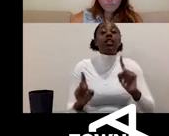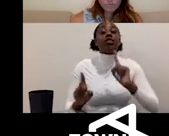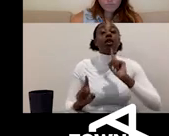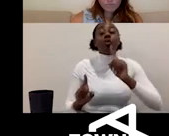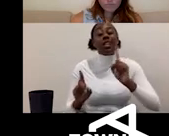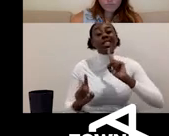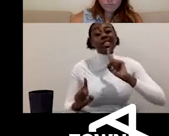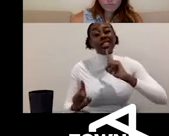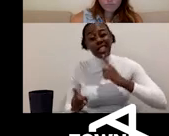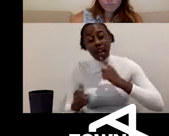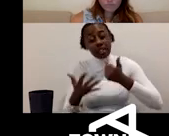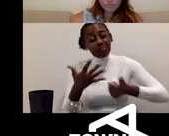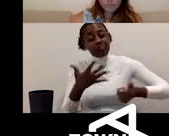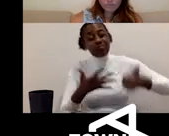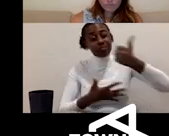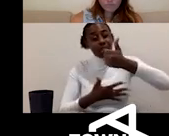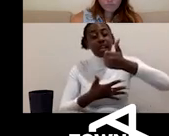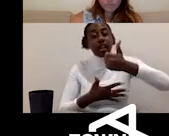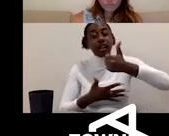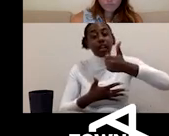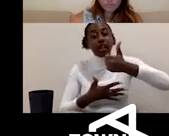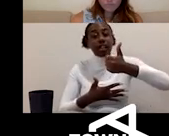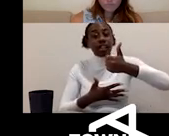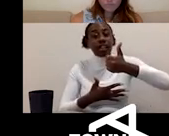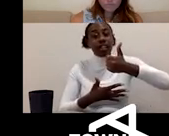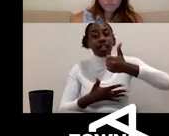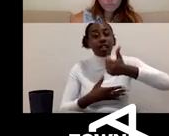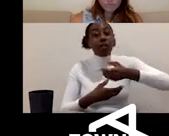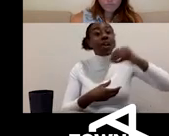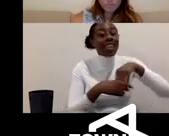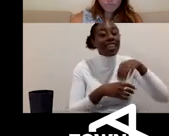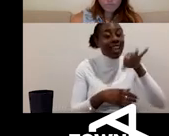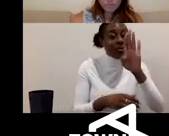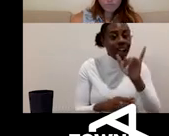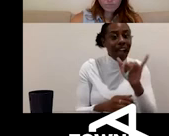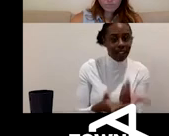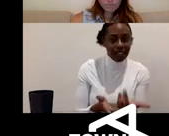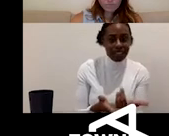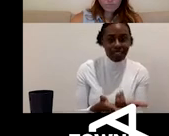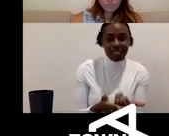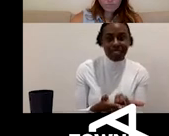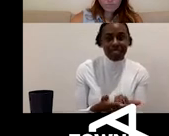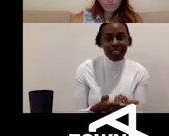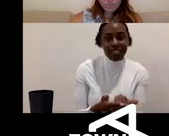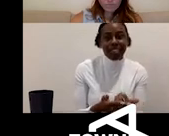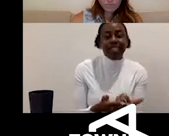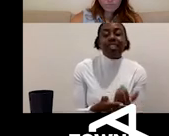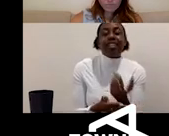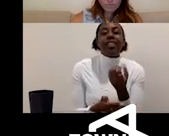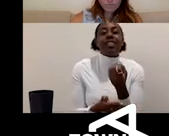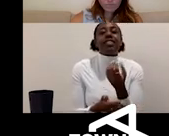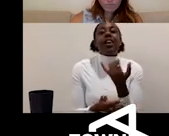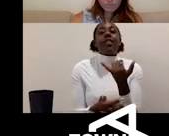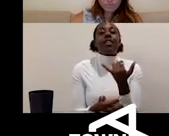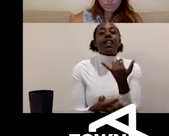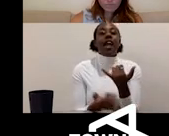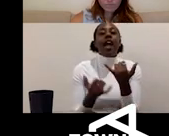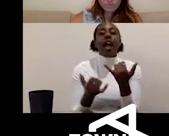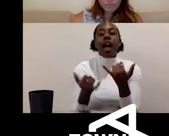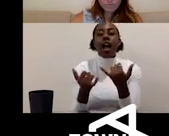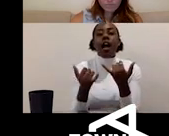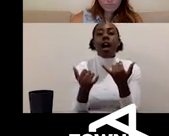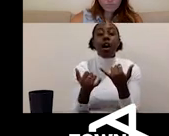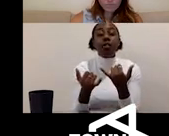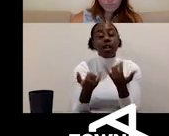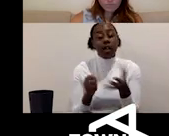program within the FBI, like full stop, right? So now we find ourselves in the pandemic,